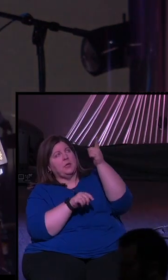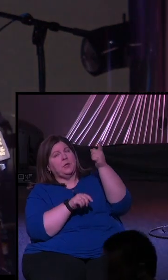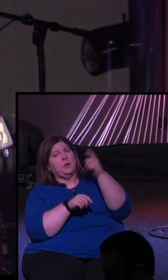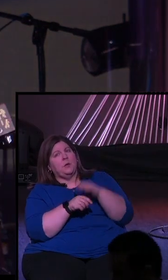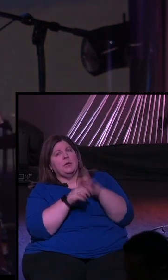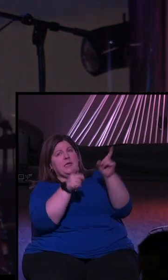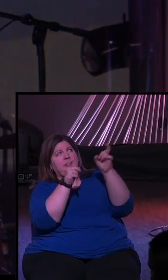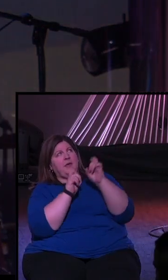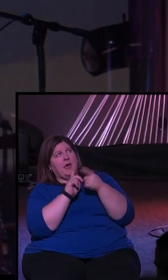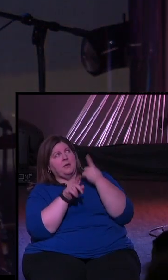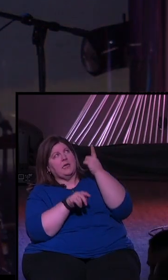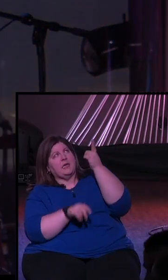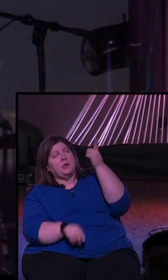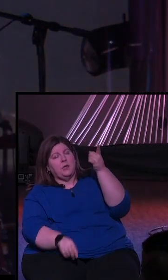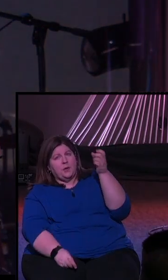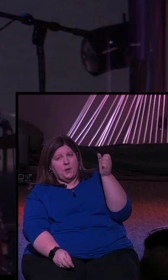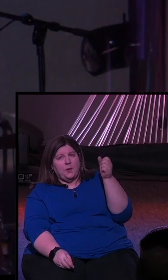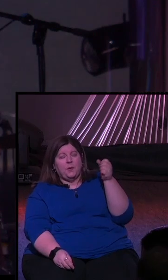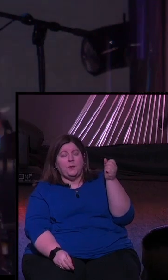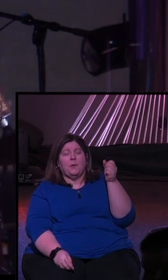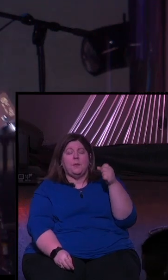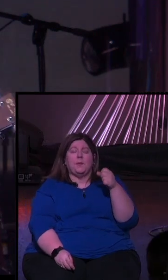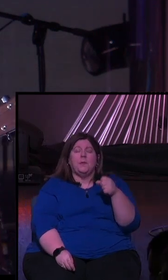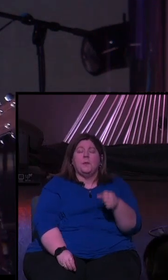in you, found in you.